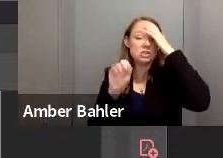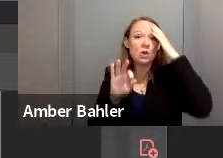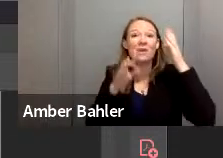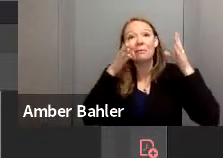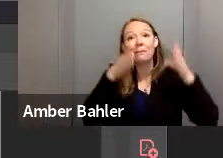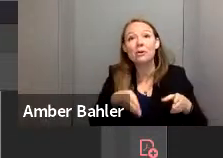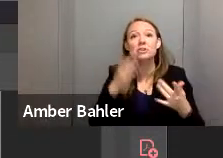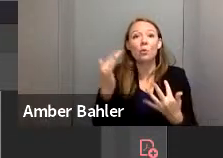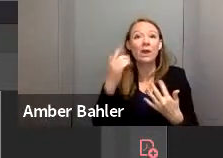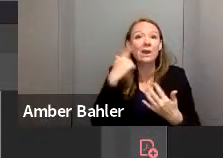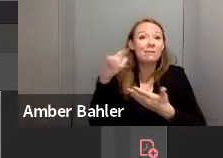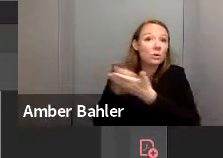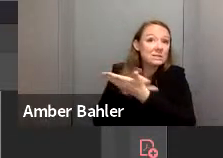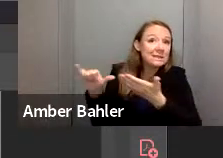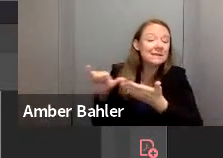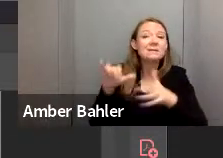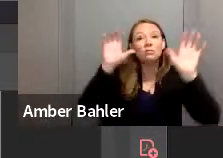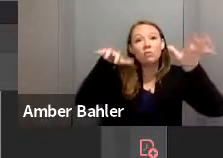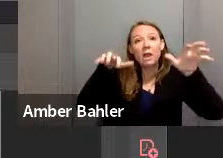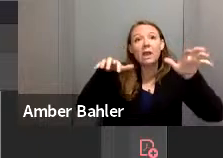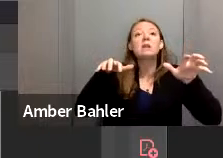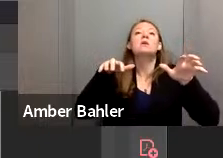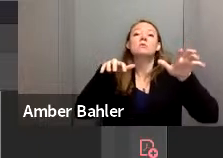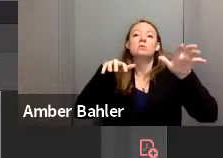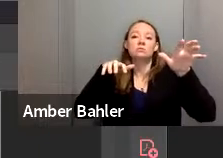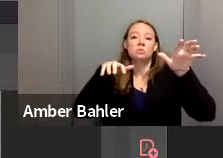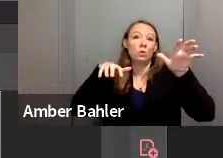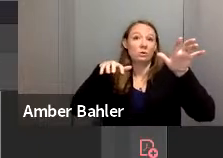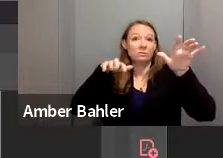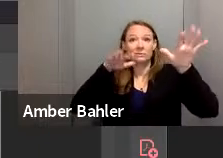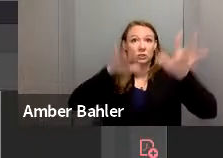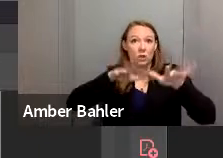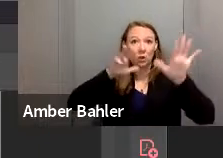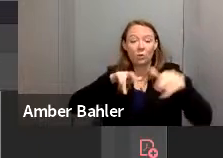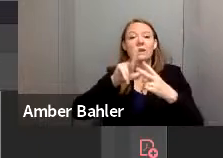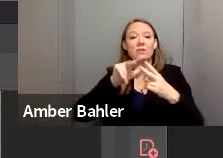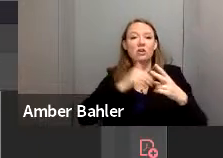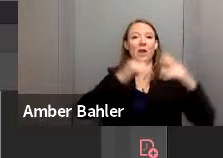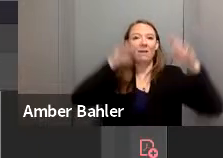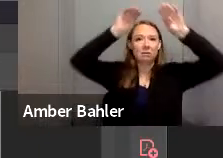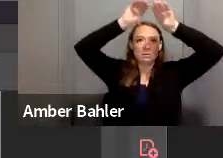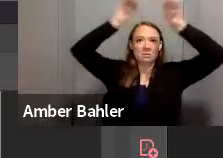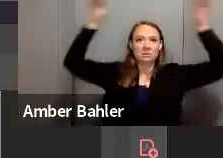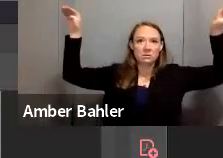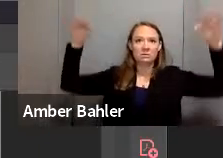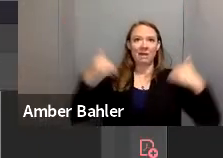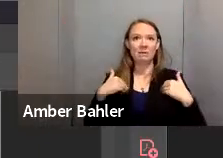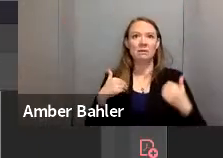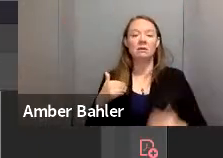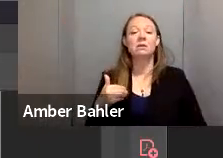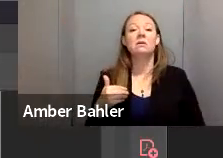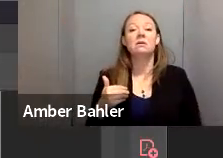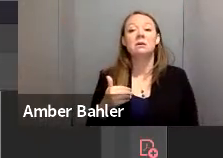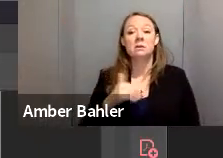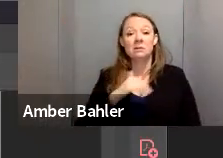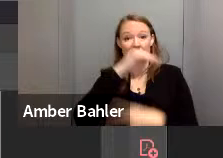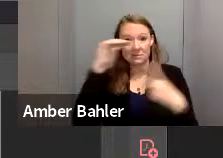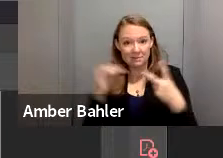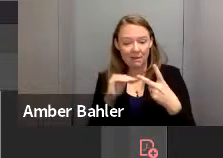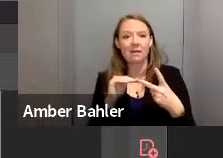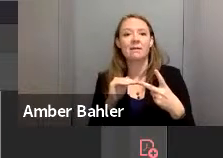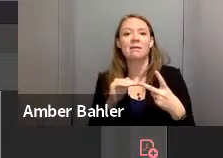snow, you will have that vertical cover from the elements. We are also providing the public